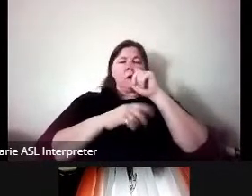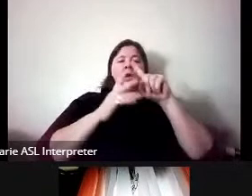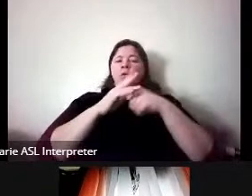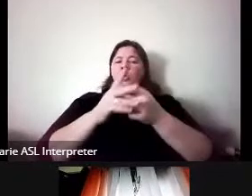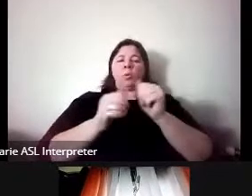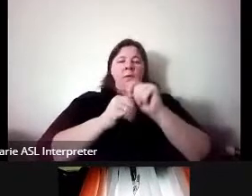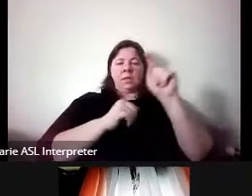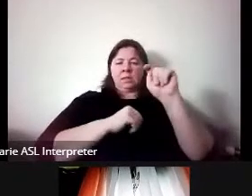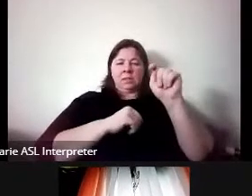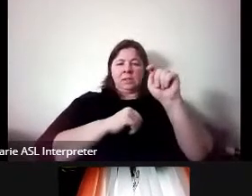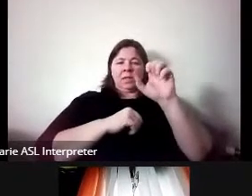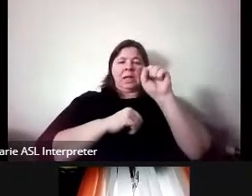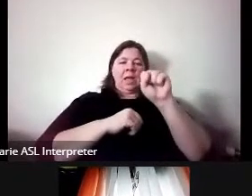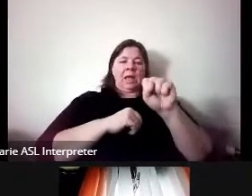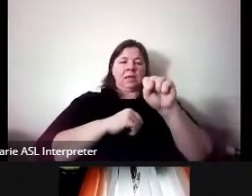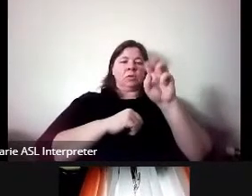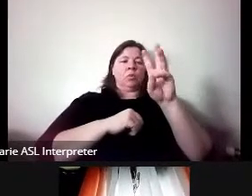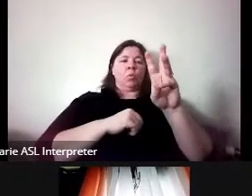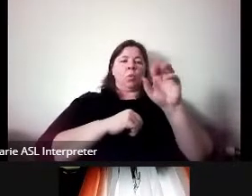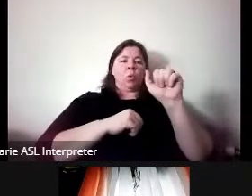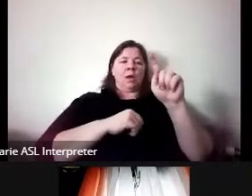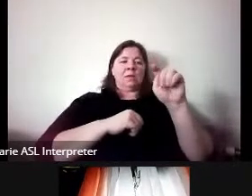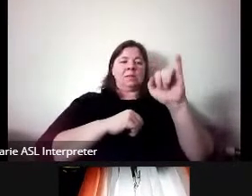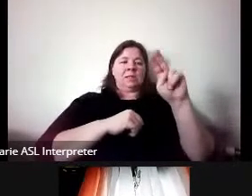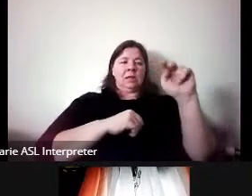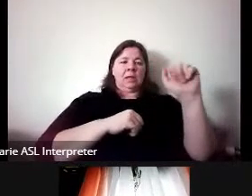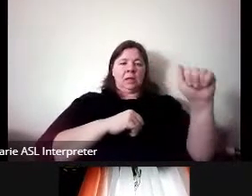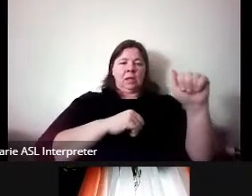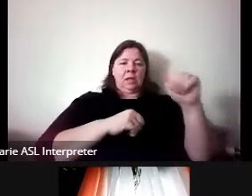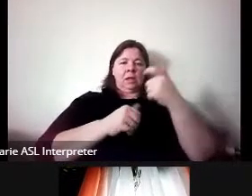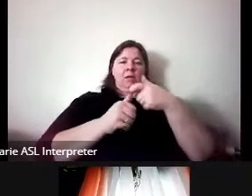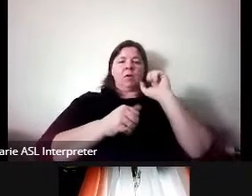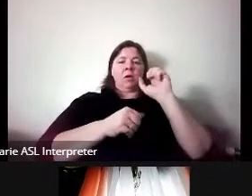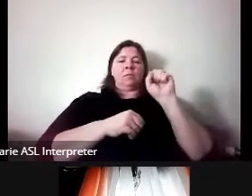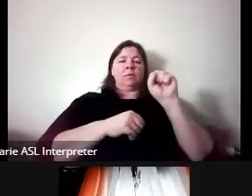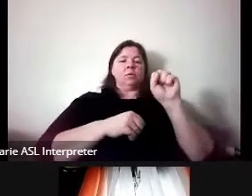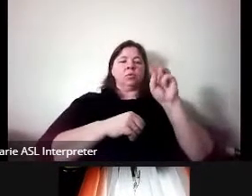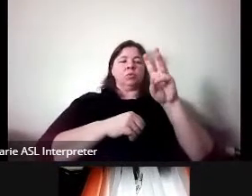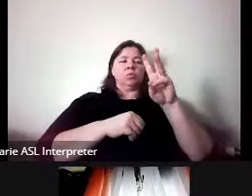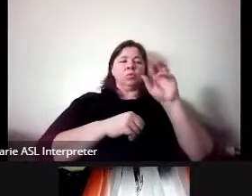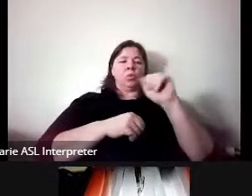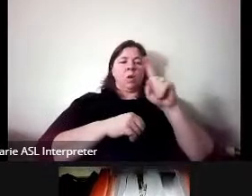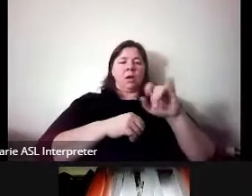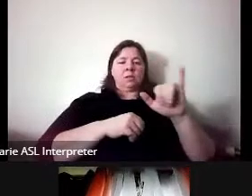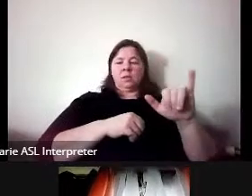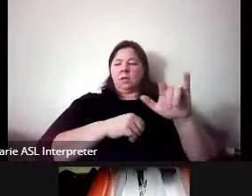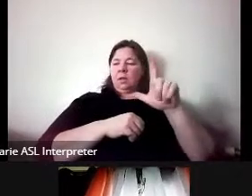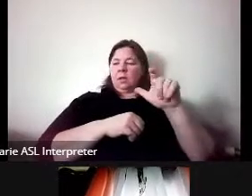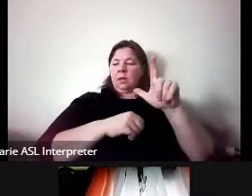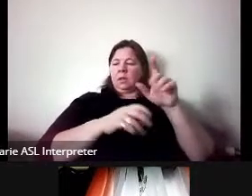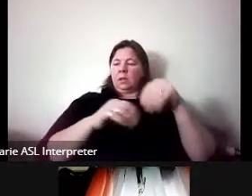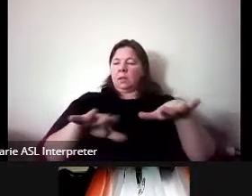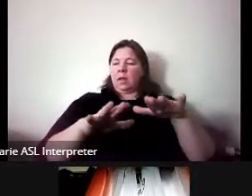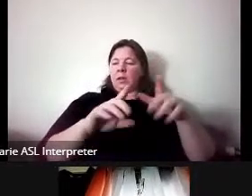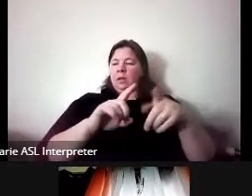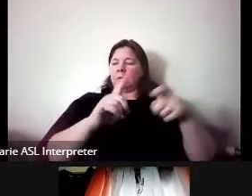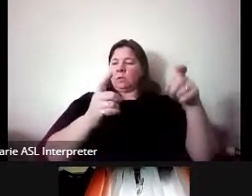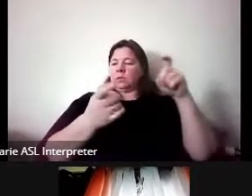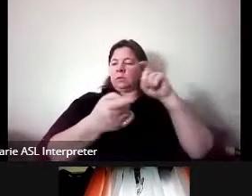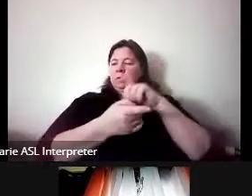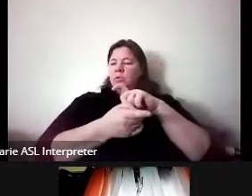It's actually Eswatini, and it was formerly Swaziland. So apparently they have changed their name